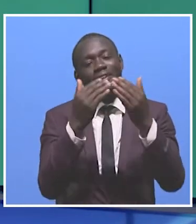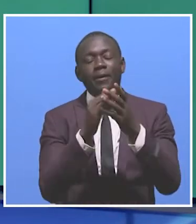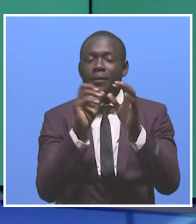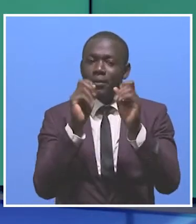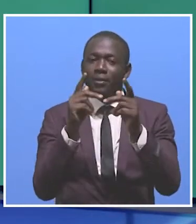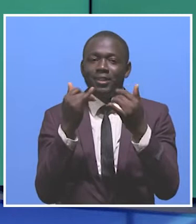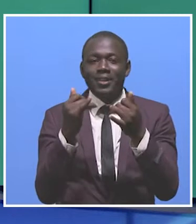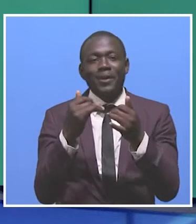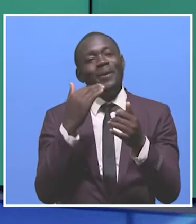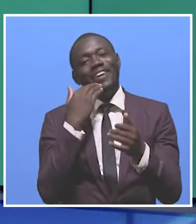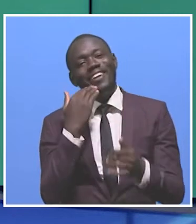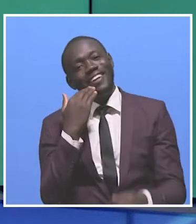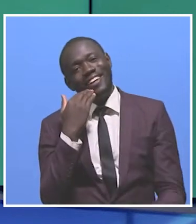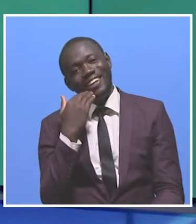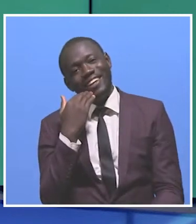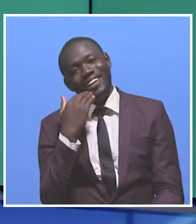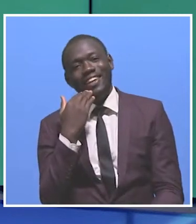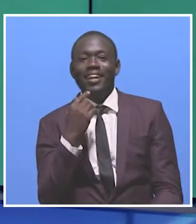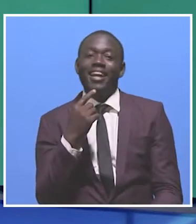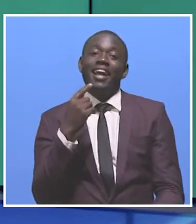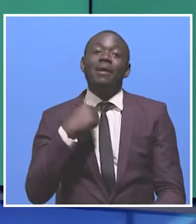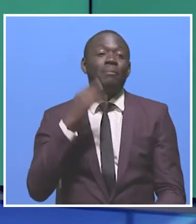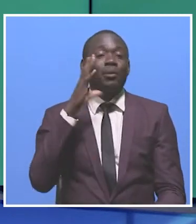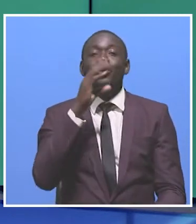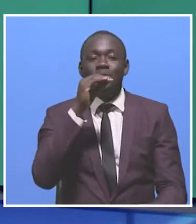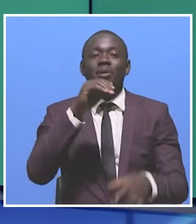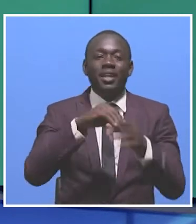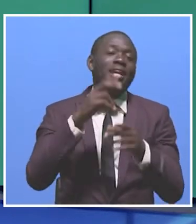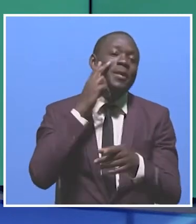now, nazakamba muchivemba